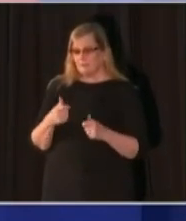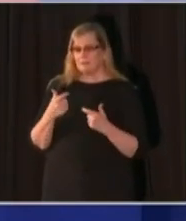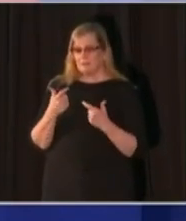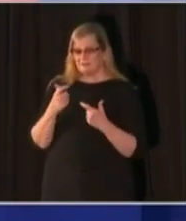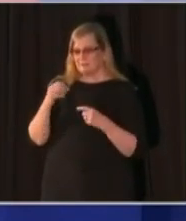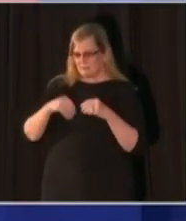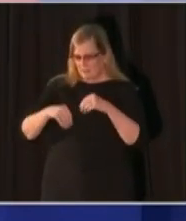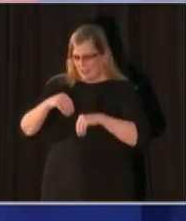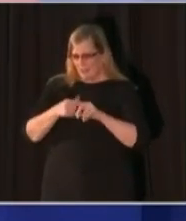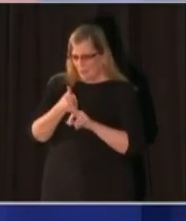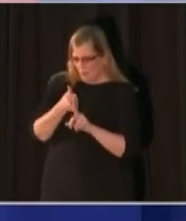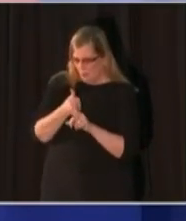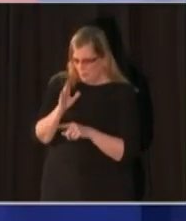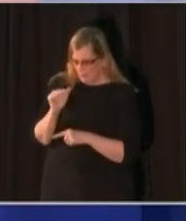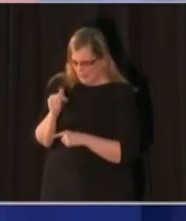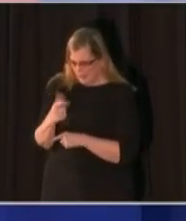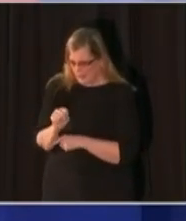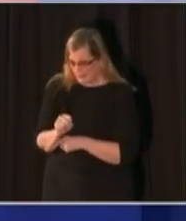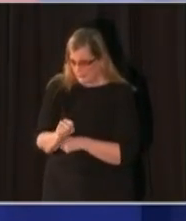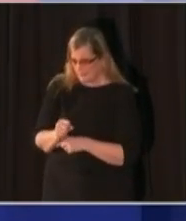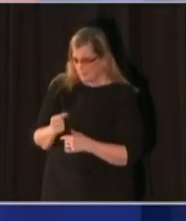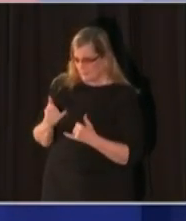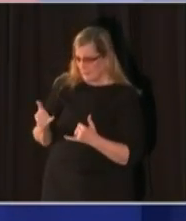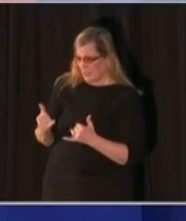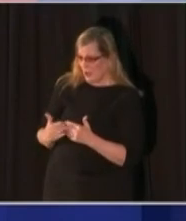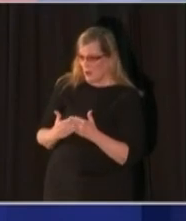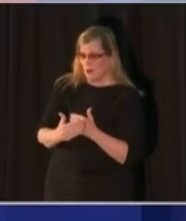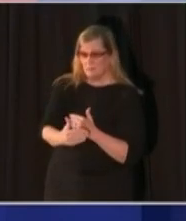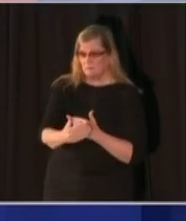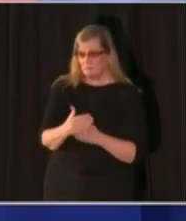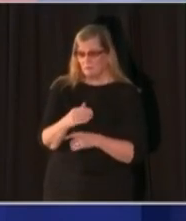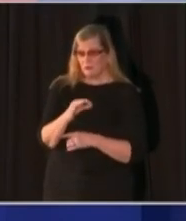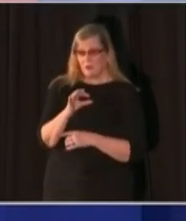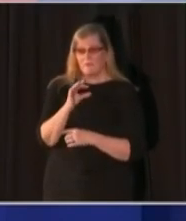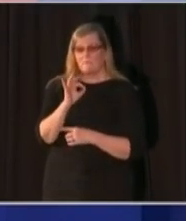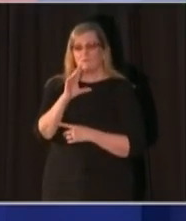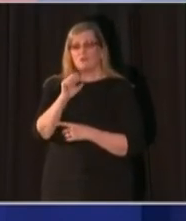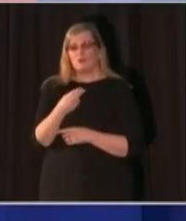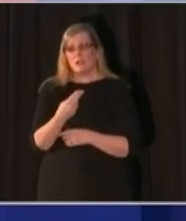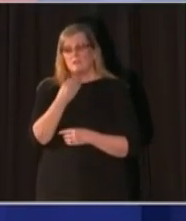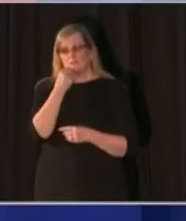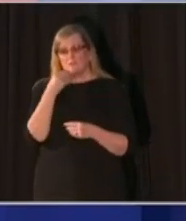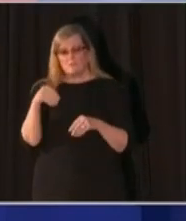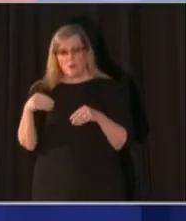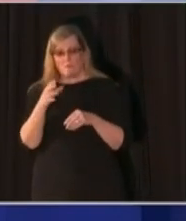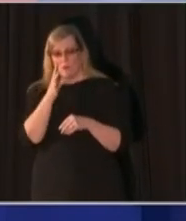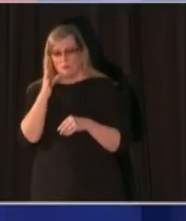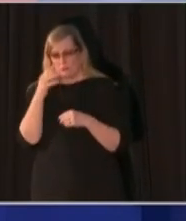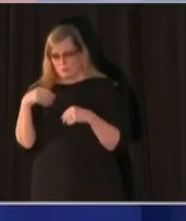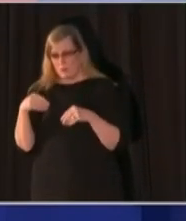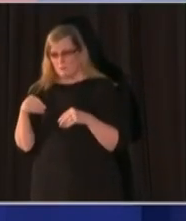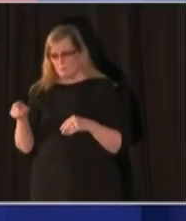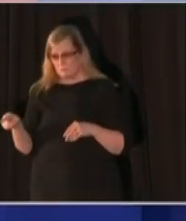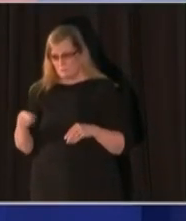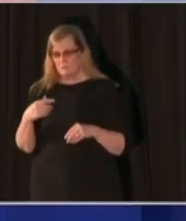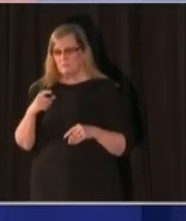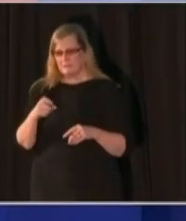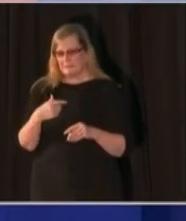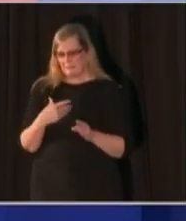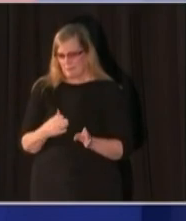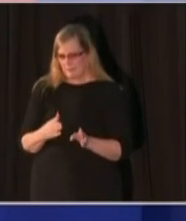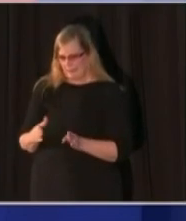operate, all fresh food markets must have a plan in place to ensure social distancing protocols